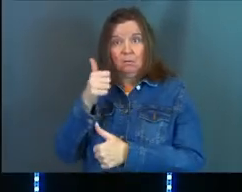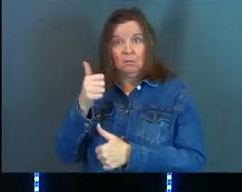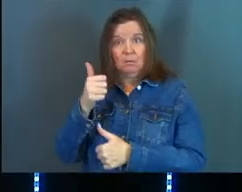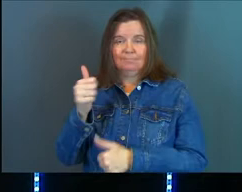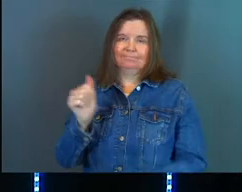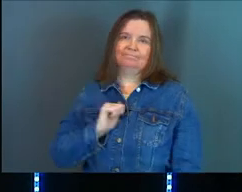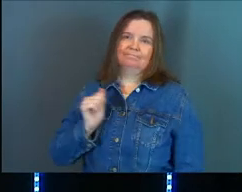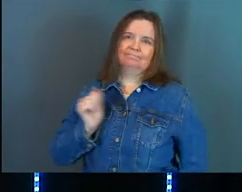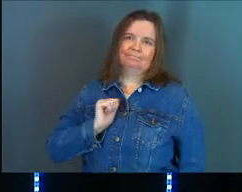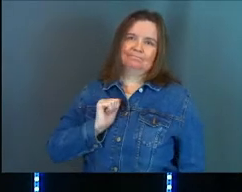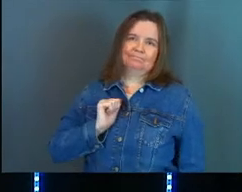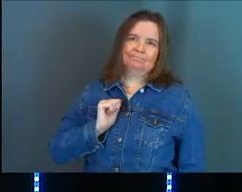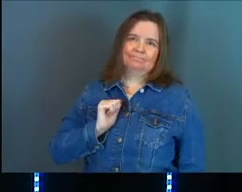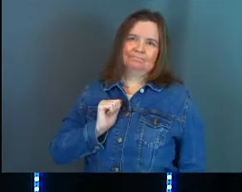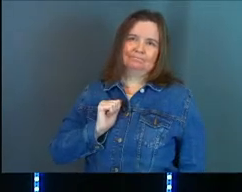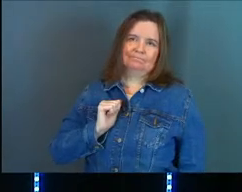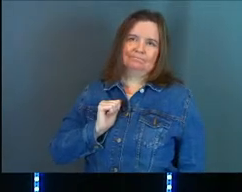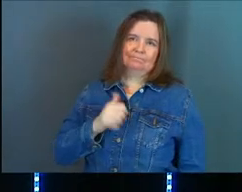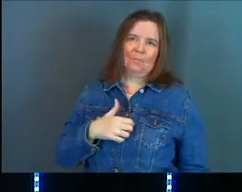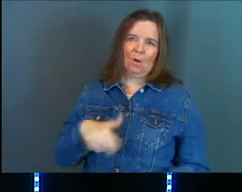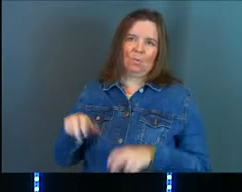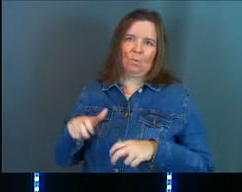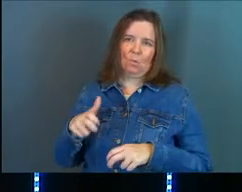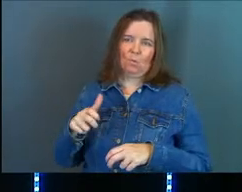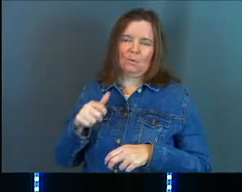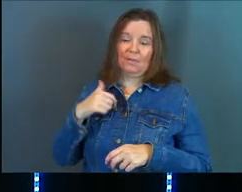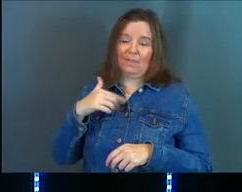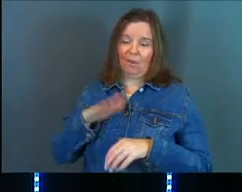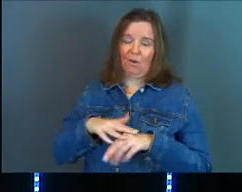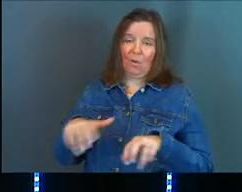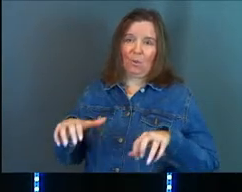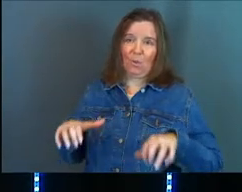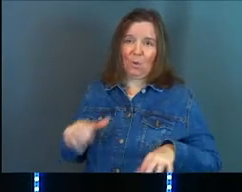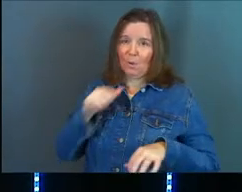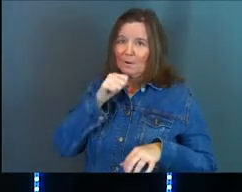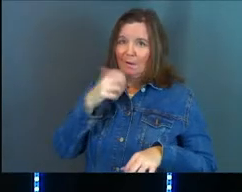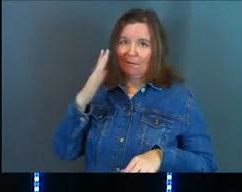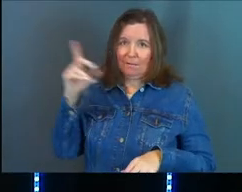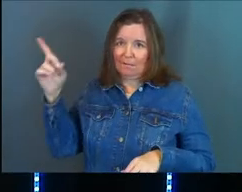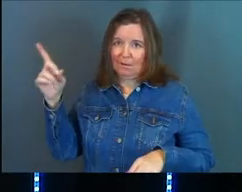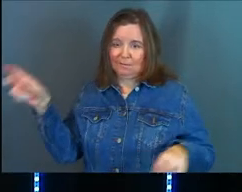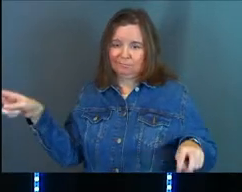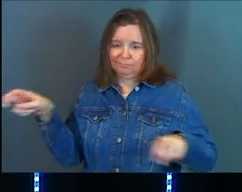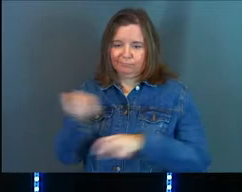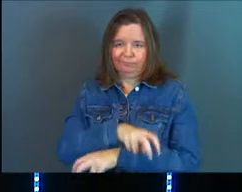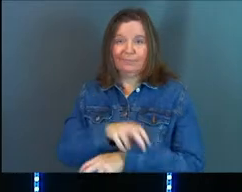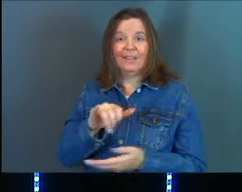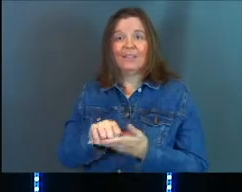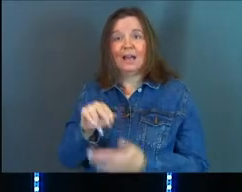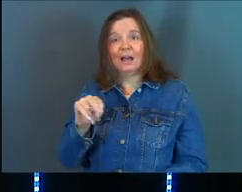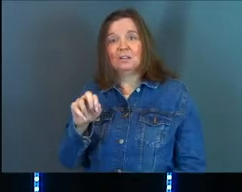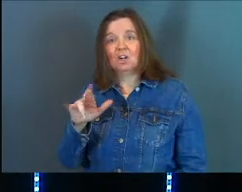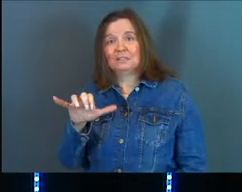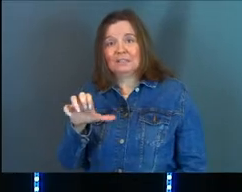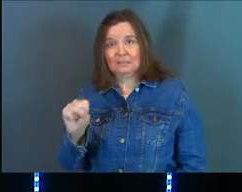else is themselves. They are on the throne of their life. That's